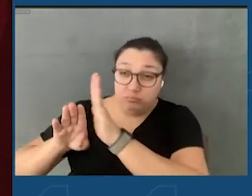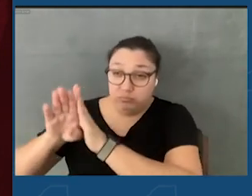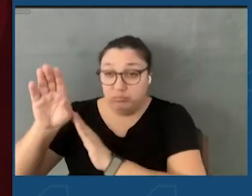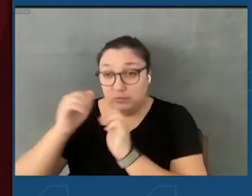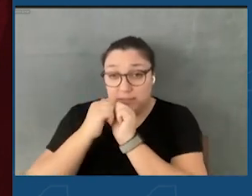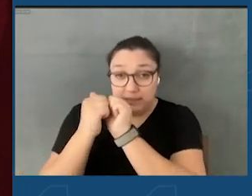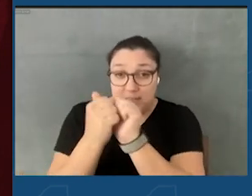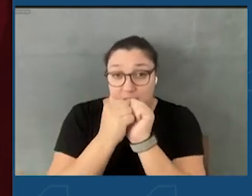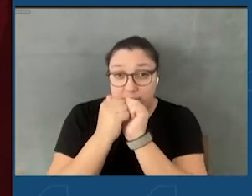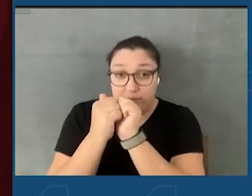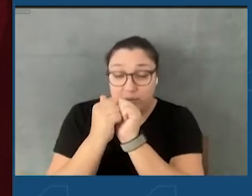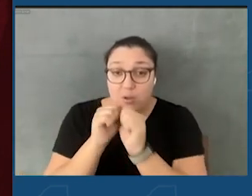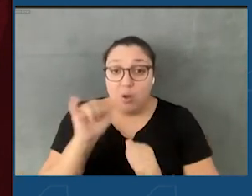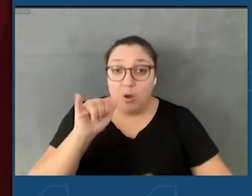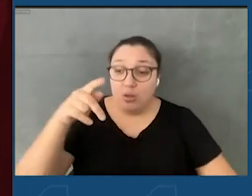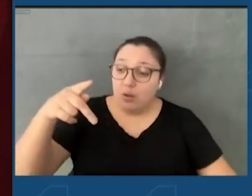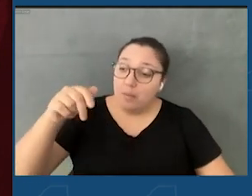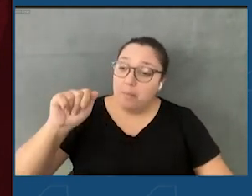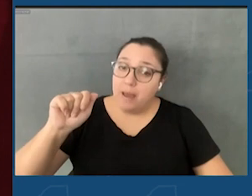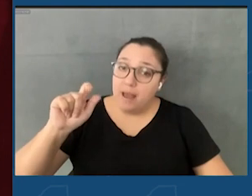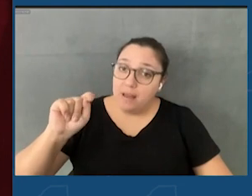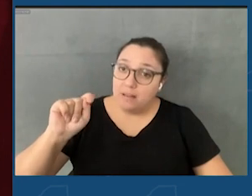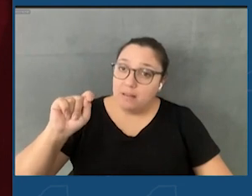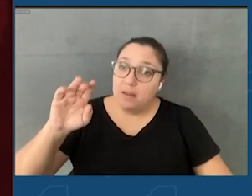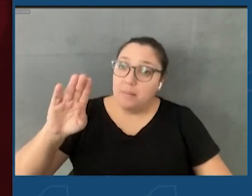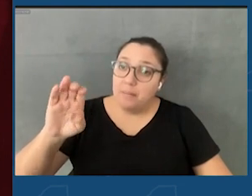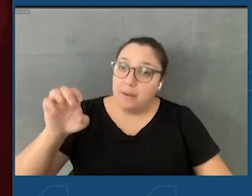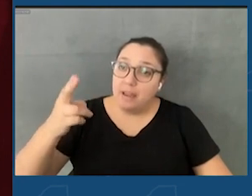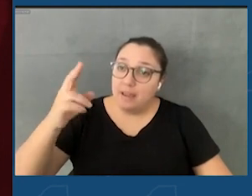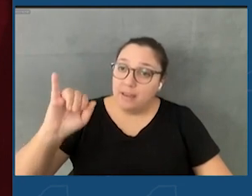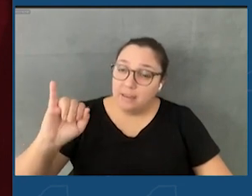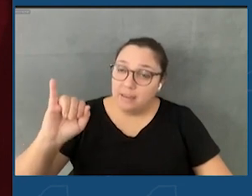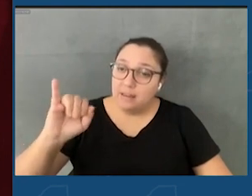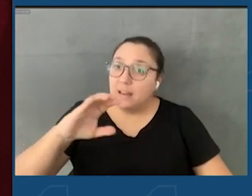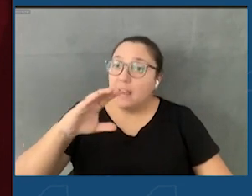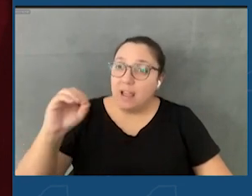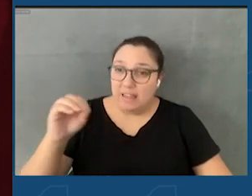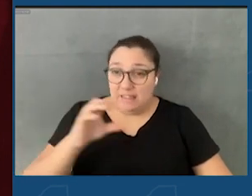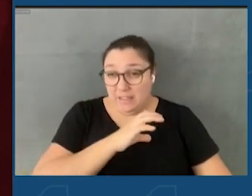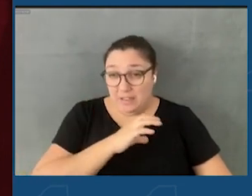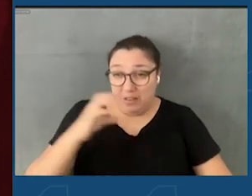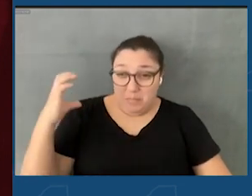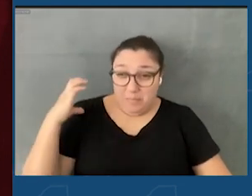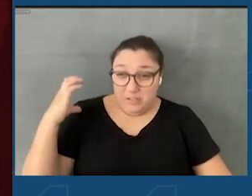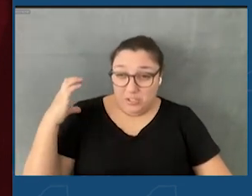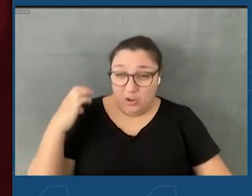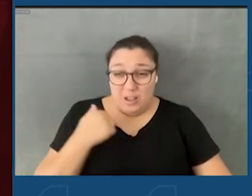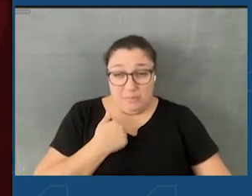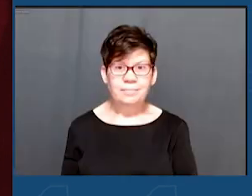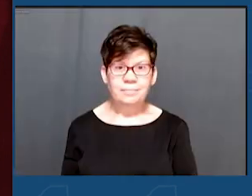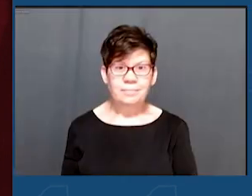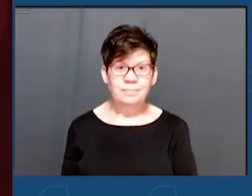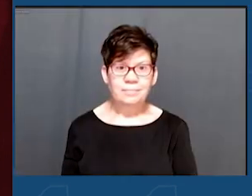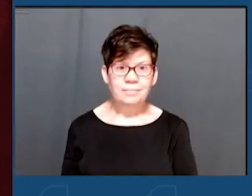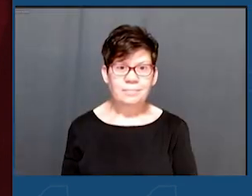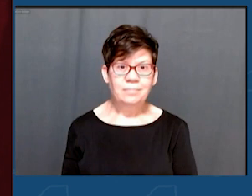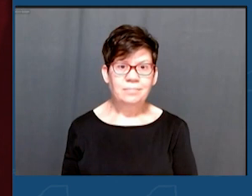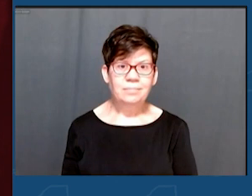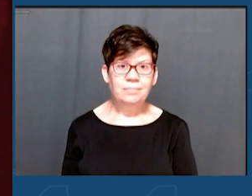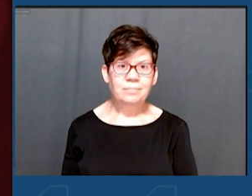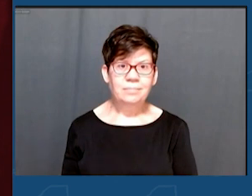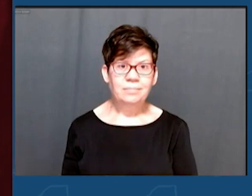bring up a partner here in the city of Albany, because we do have to ensure that we have not just affordable